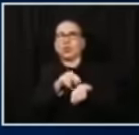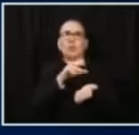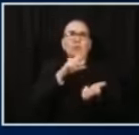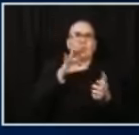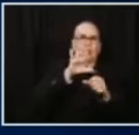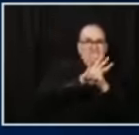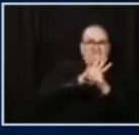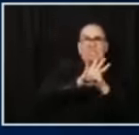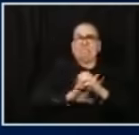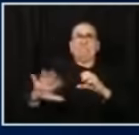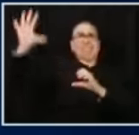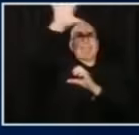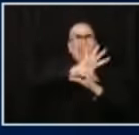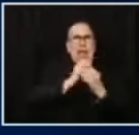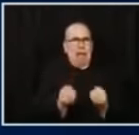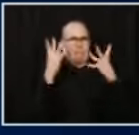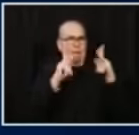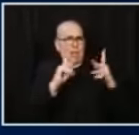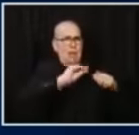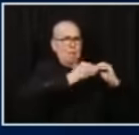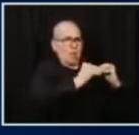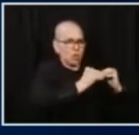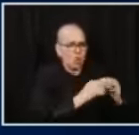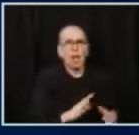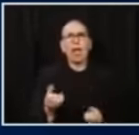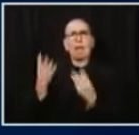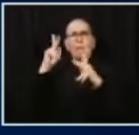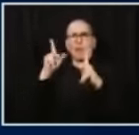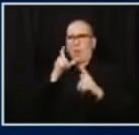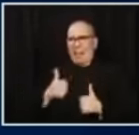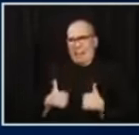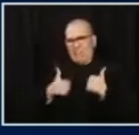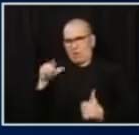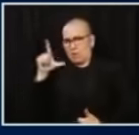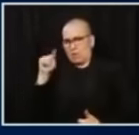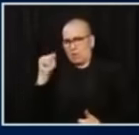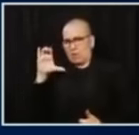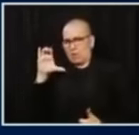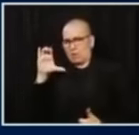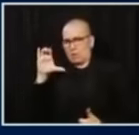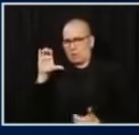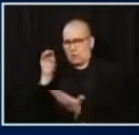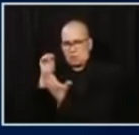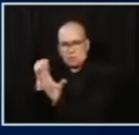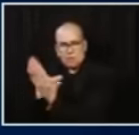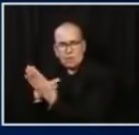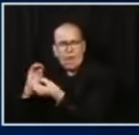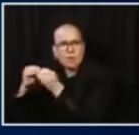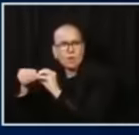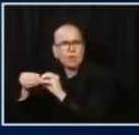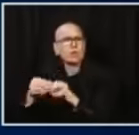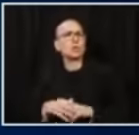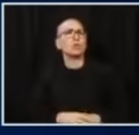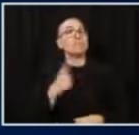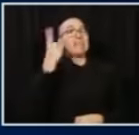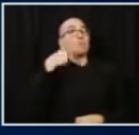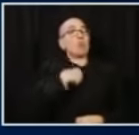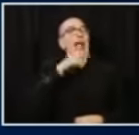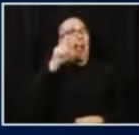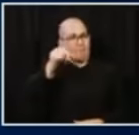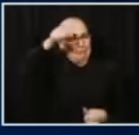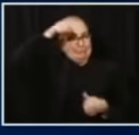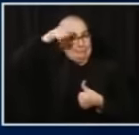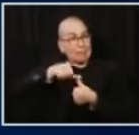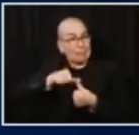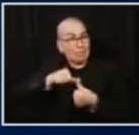of residents in long-term care facilities. But then another consideration, in addition to just the number of people